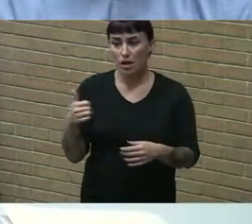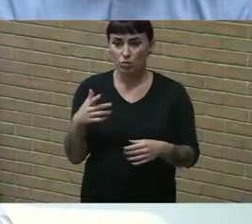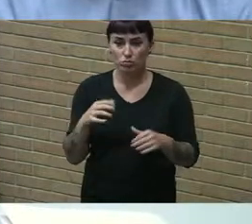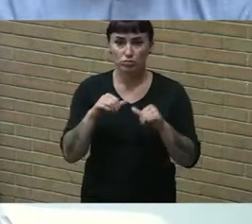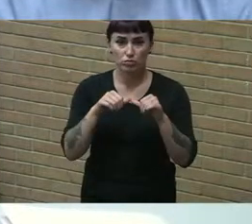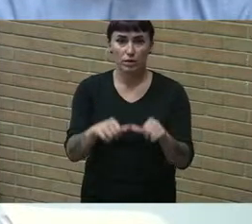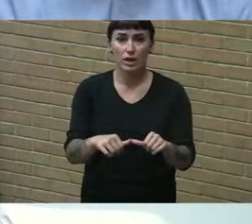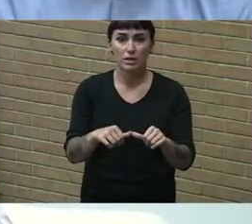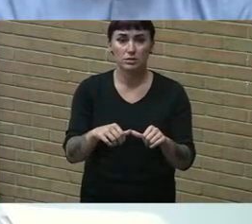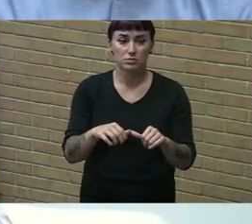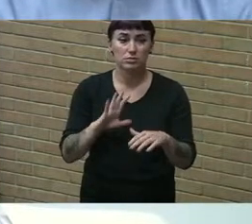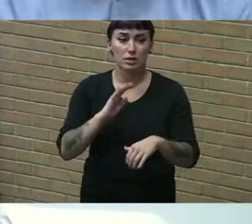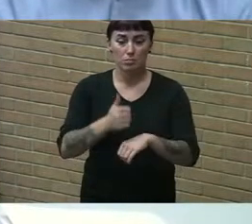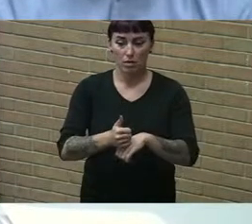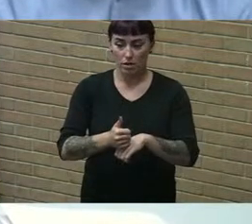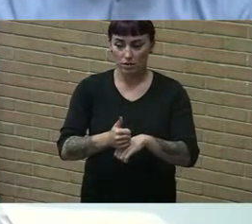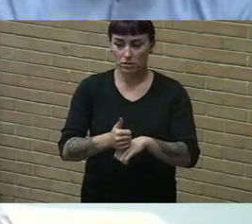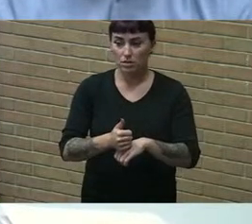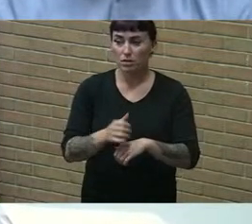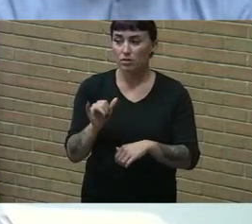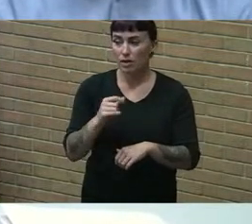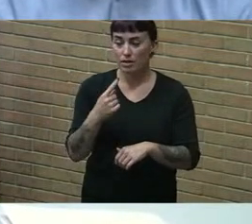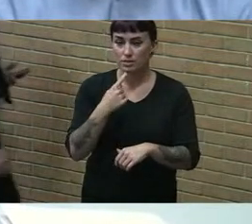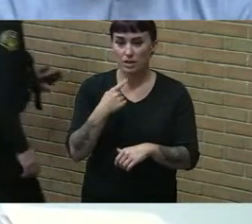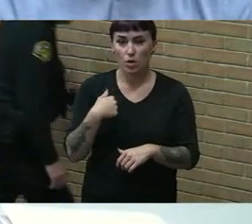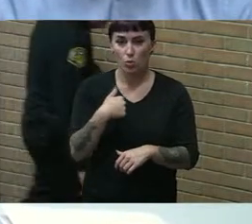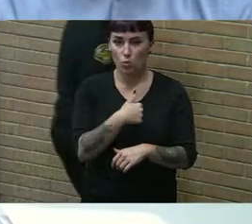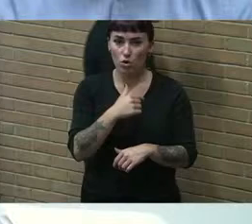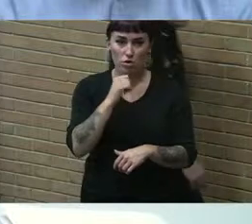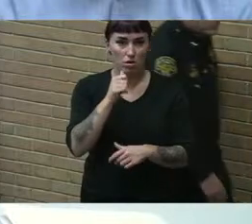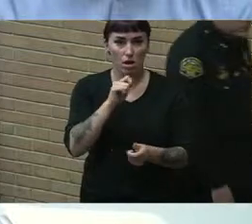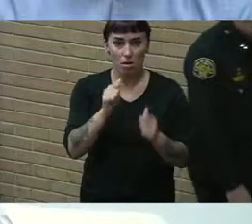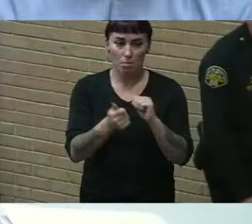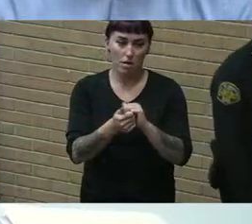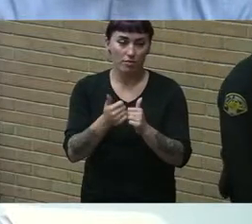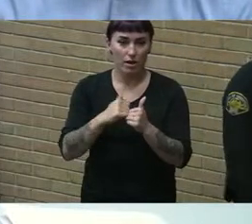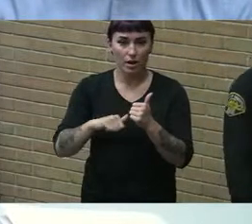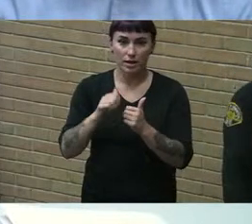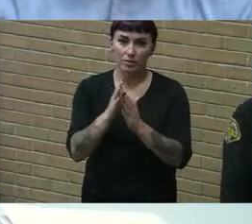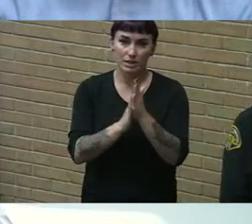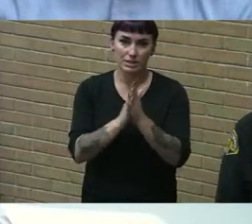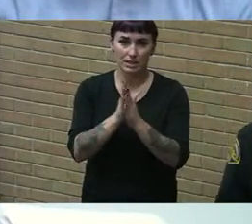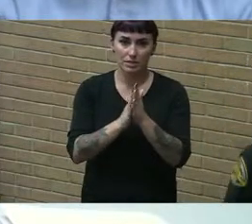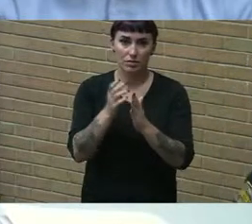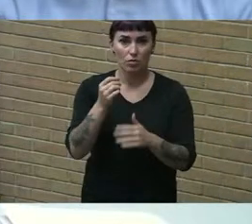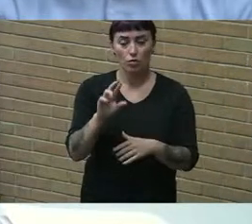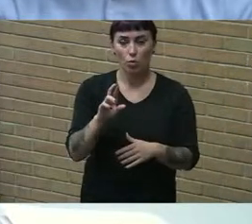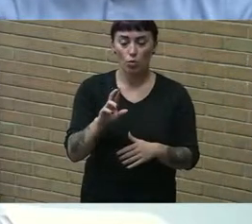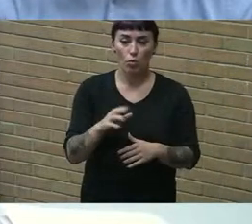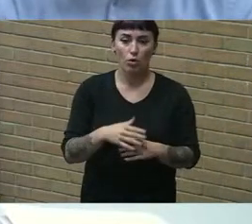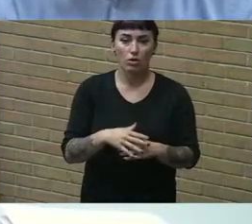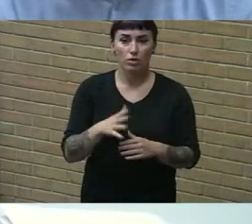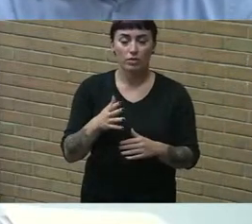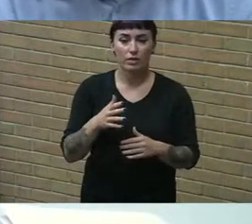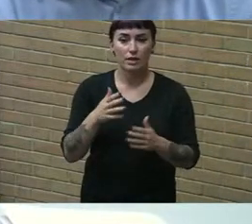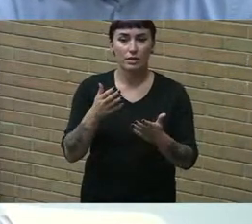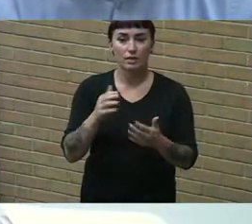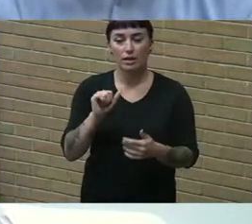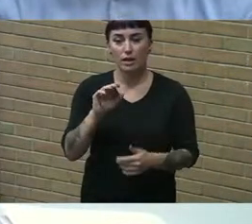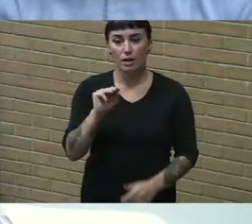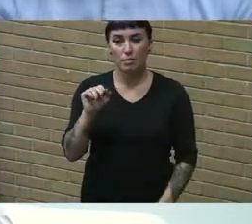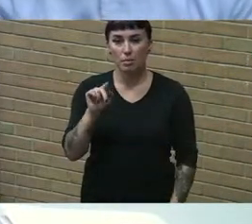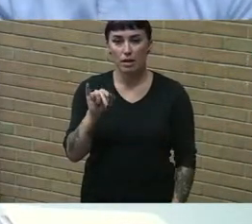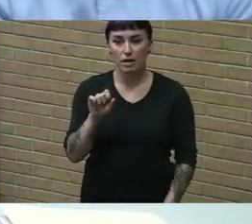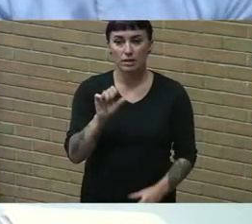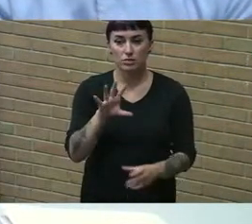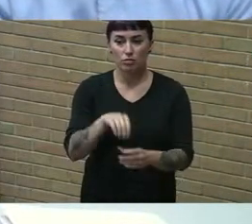remains in place. As I said, we are not modifying any of the incentives or the amenities which are